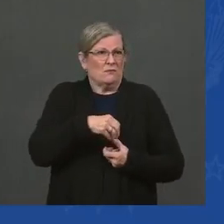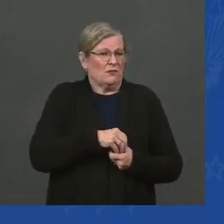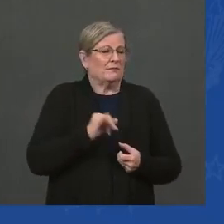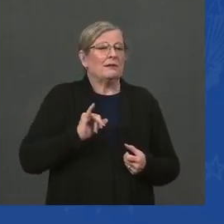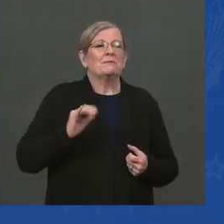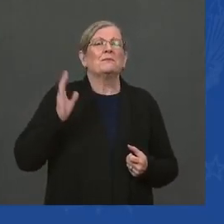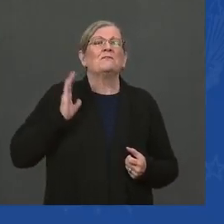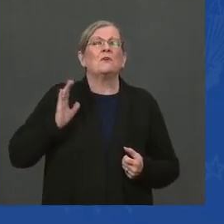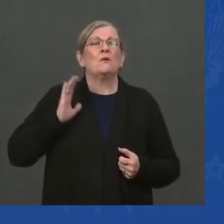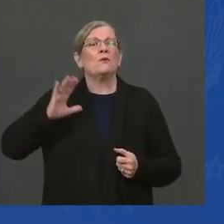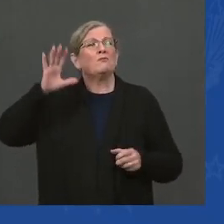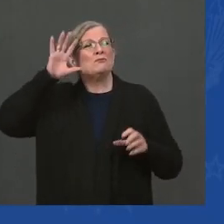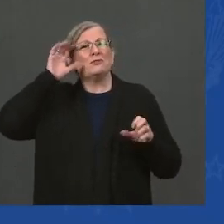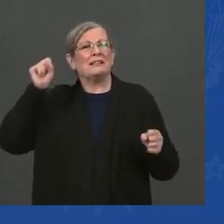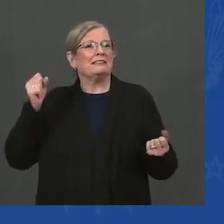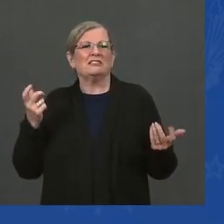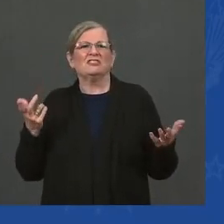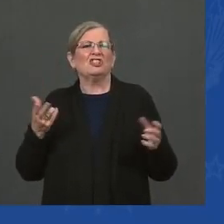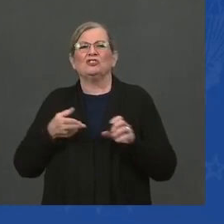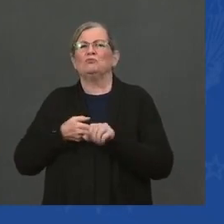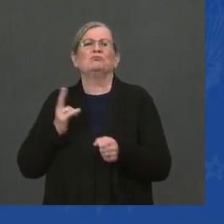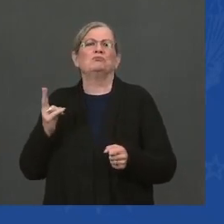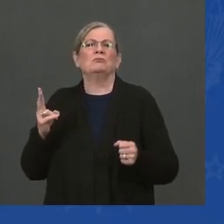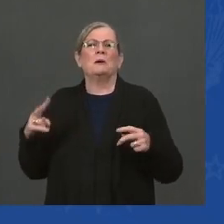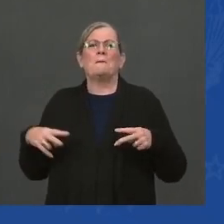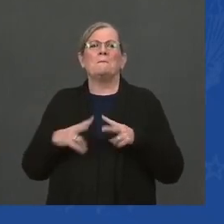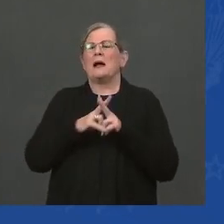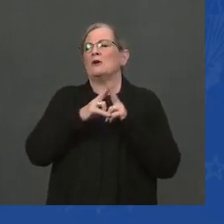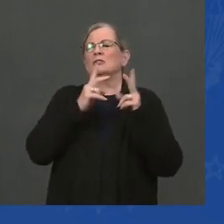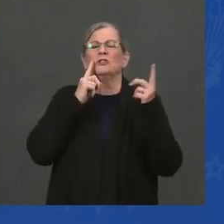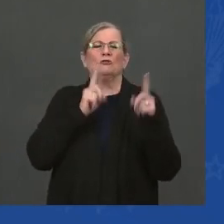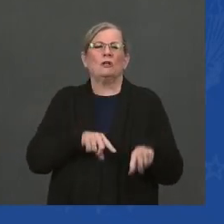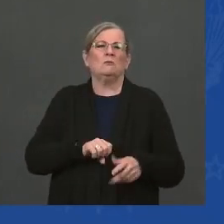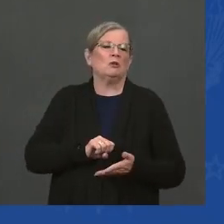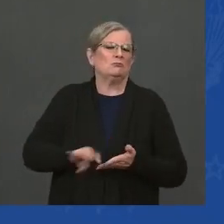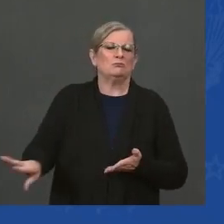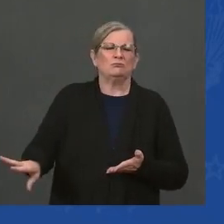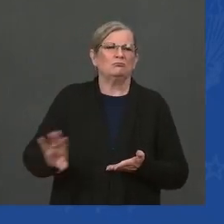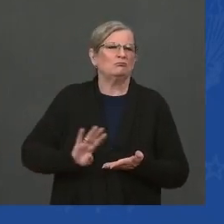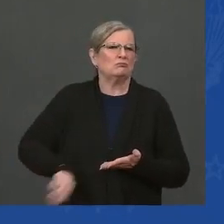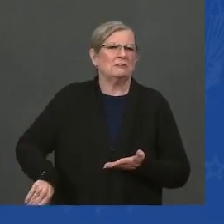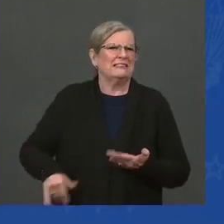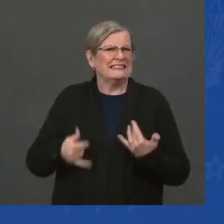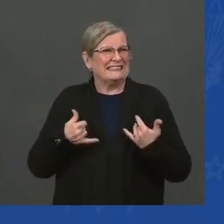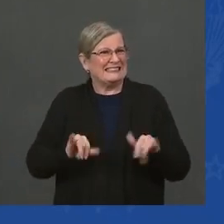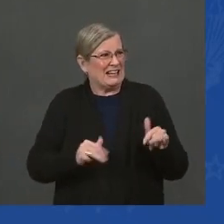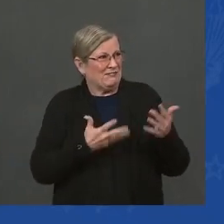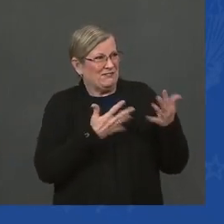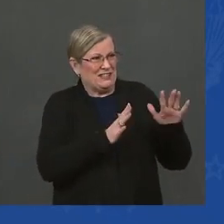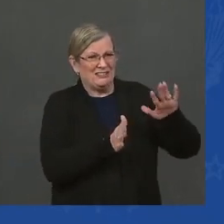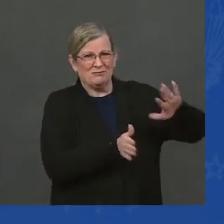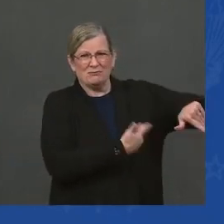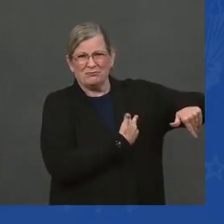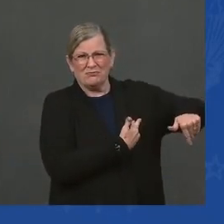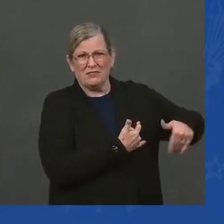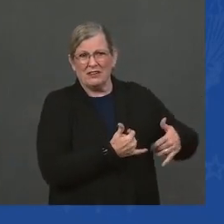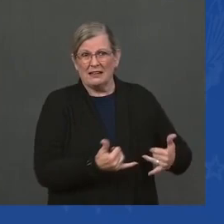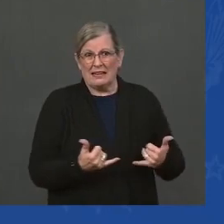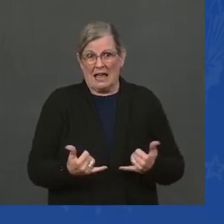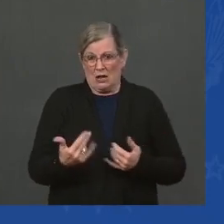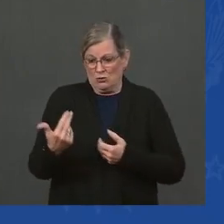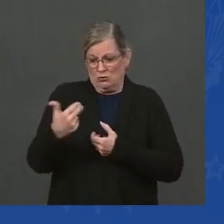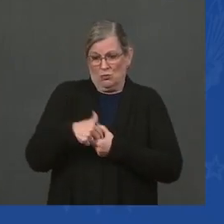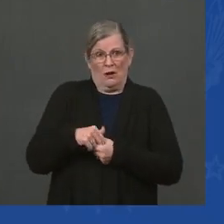climate crisis, we still brought down emissions during that period. I also want to acknowledge the passion and power of the young people and